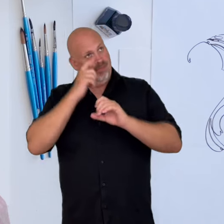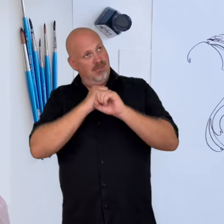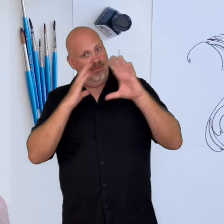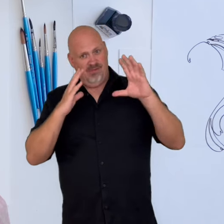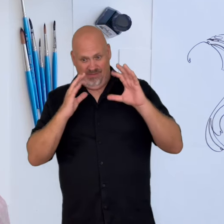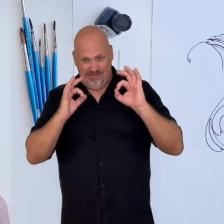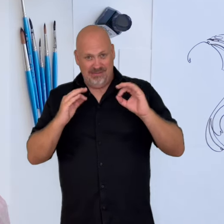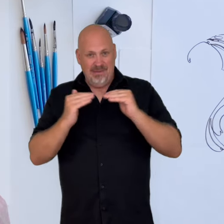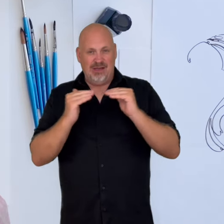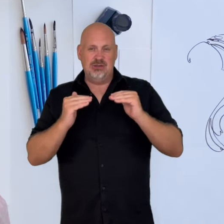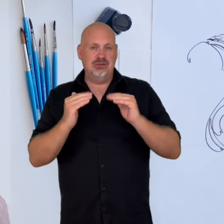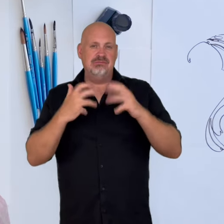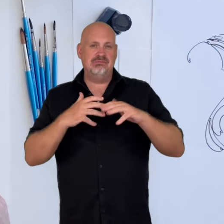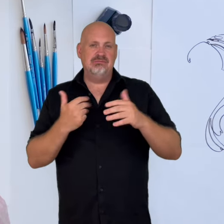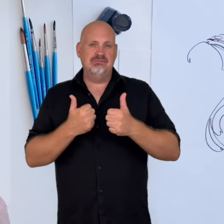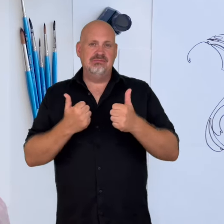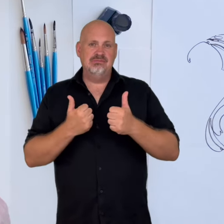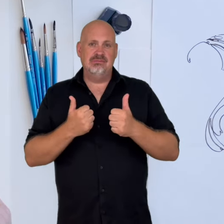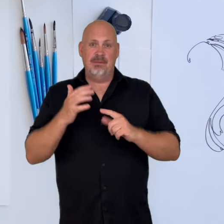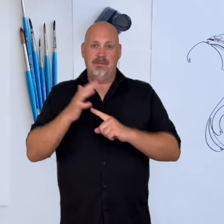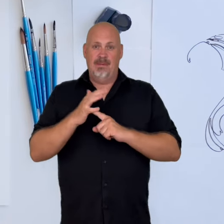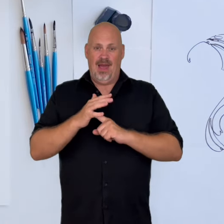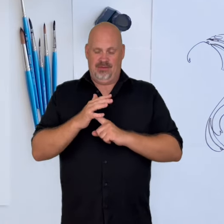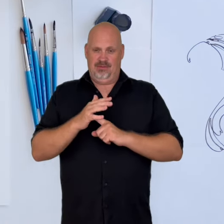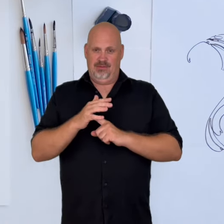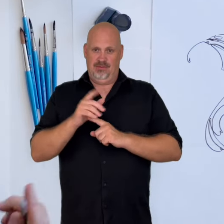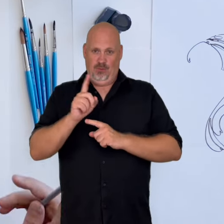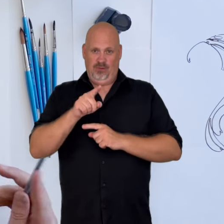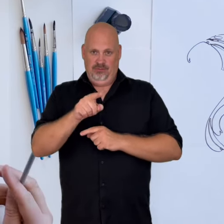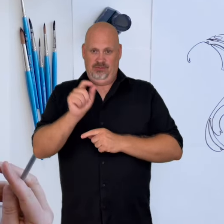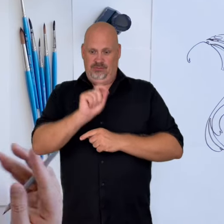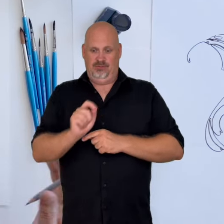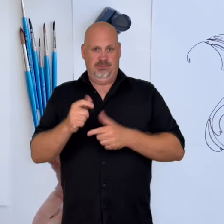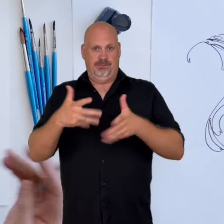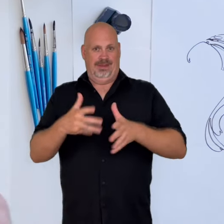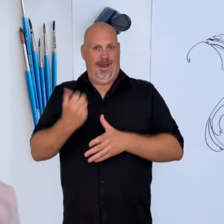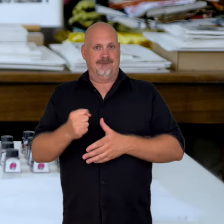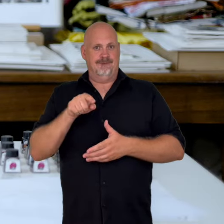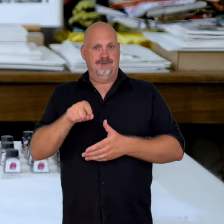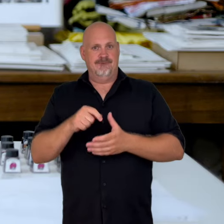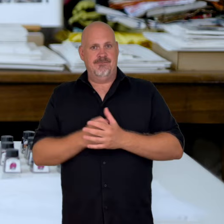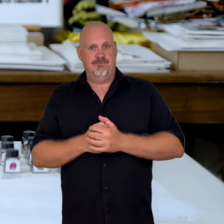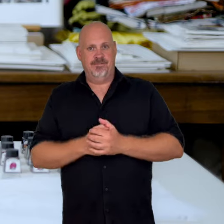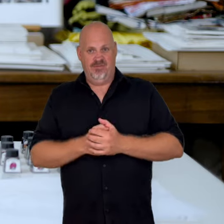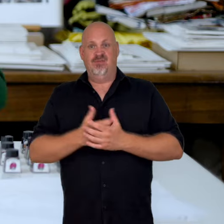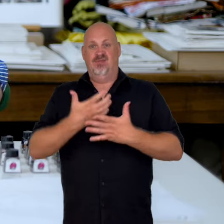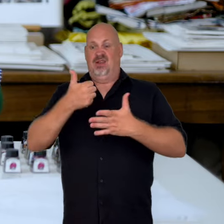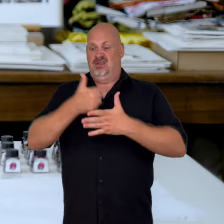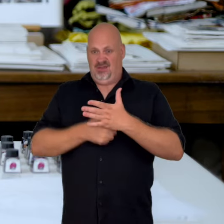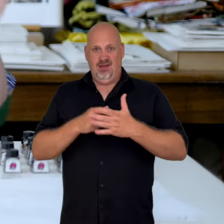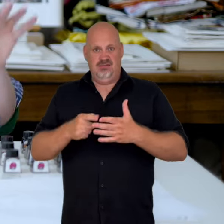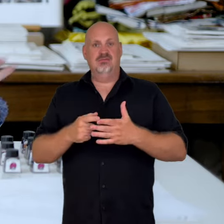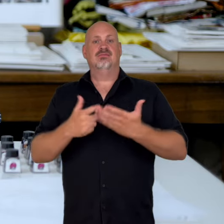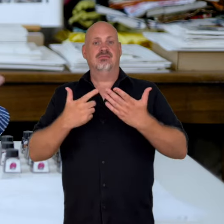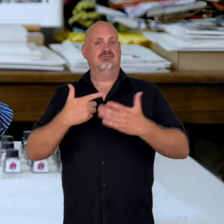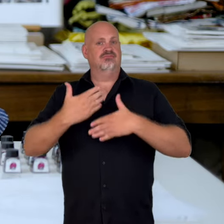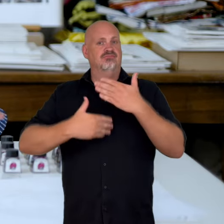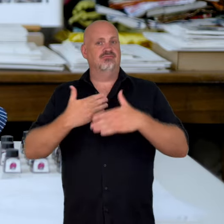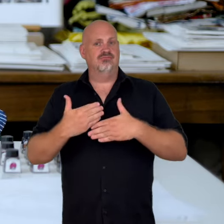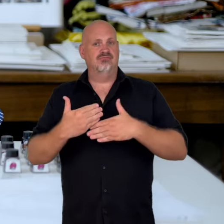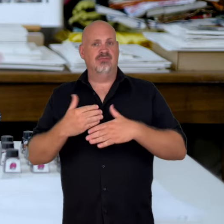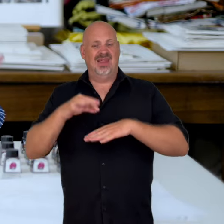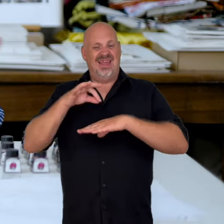like a whale there. But there we go. So that's a good start, I think. So don't worry if your shape isn't quite